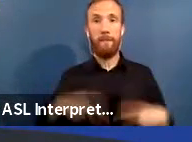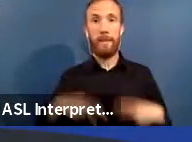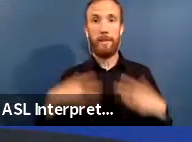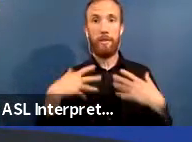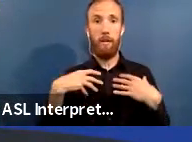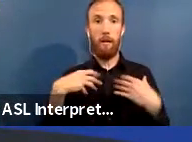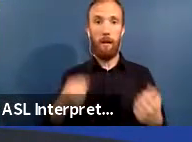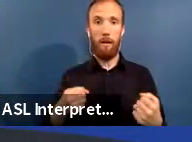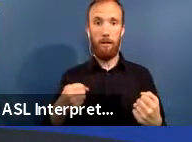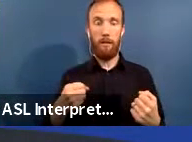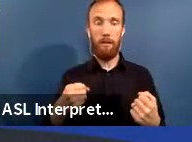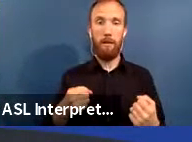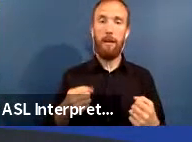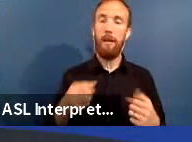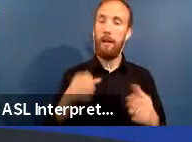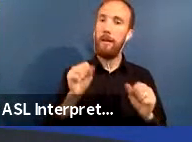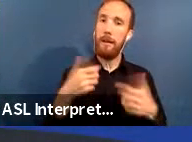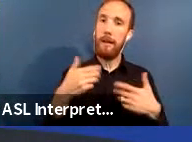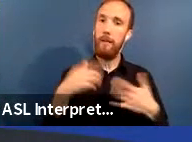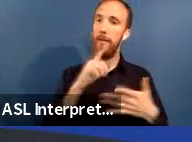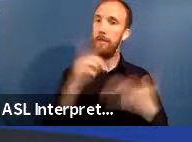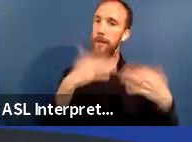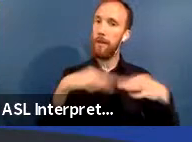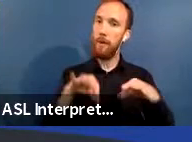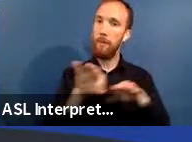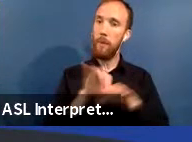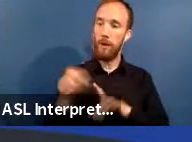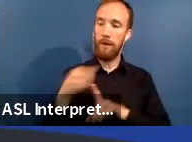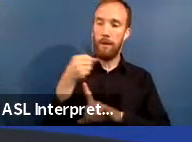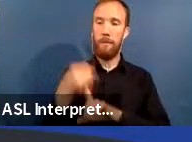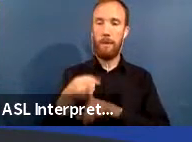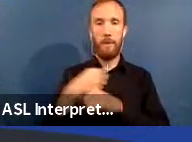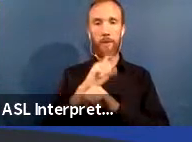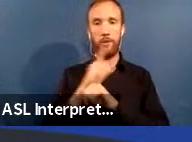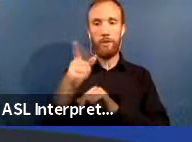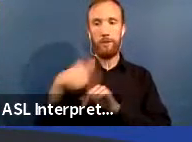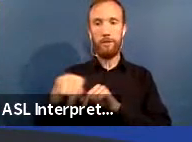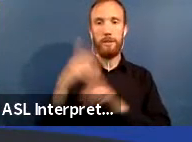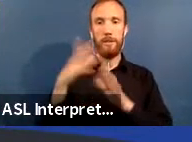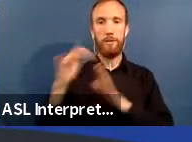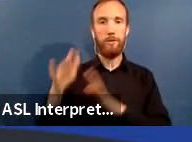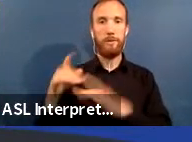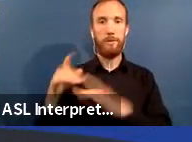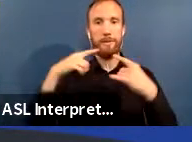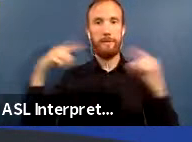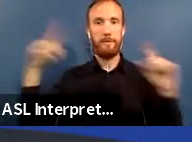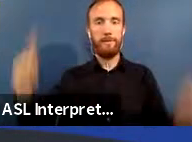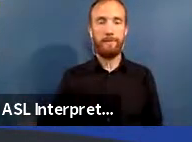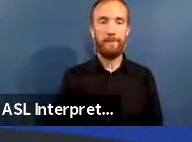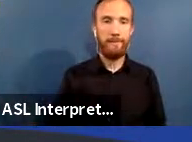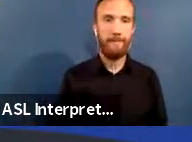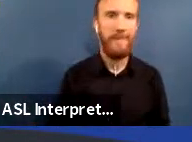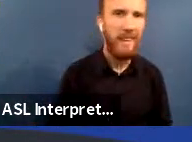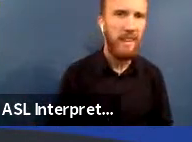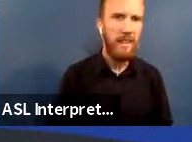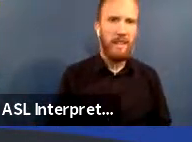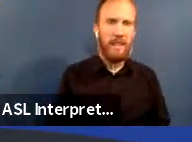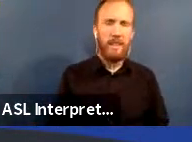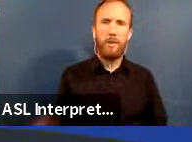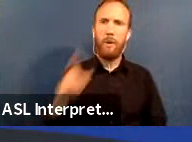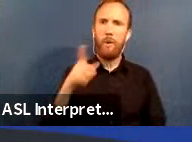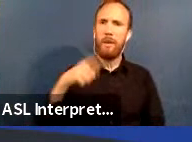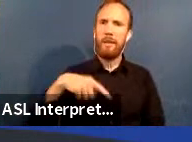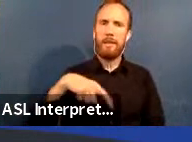significant impact on the students' abilities to achieve academic success. Upgrading these antiquated facilities is